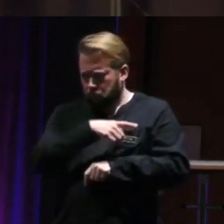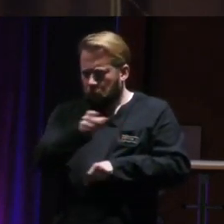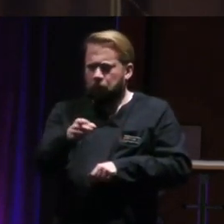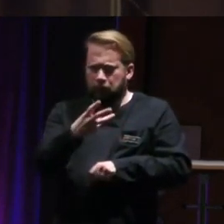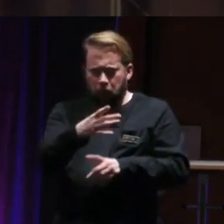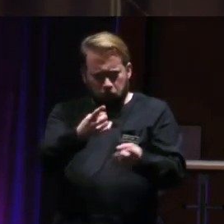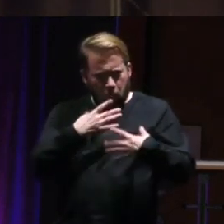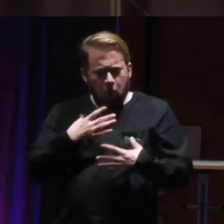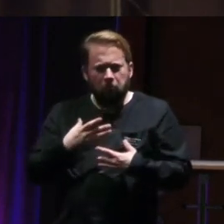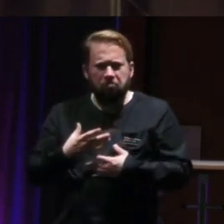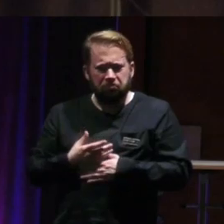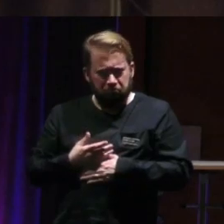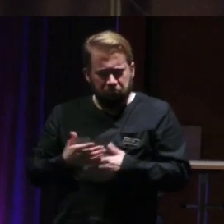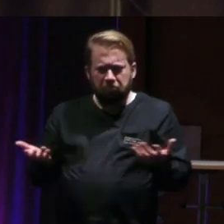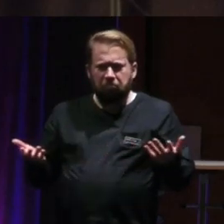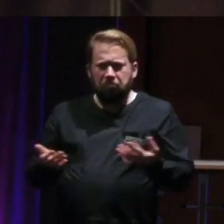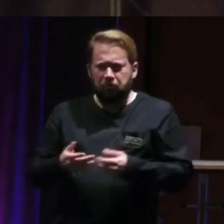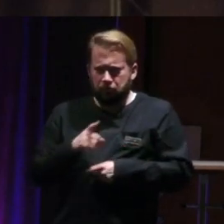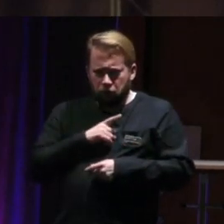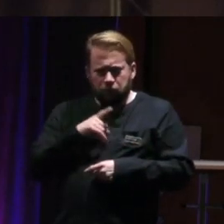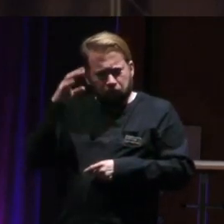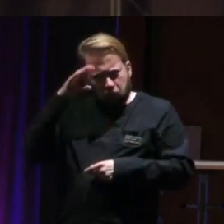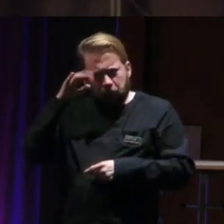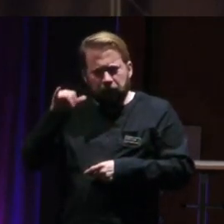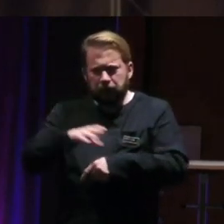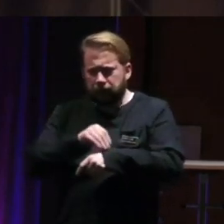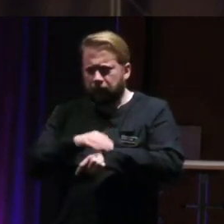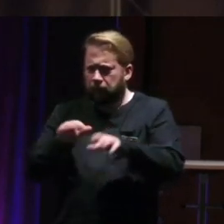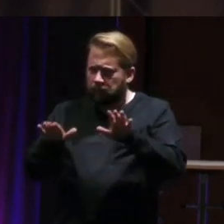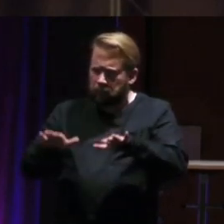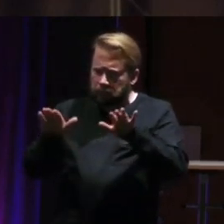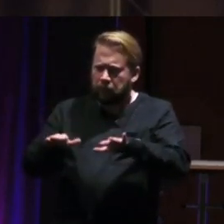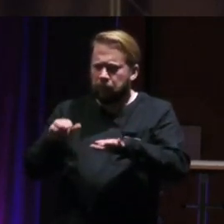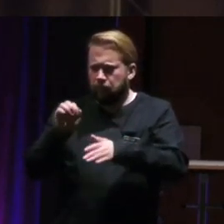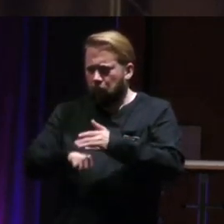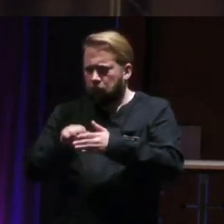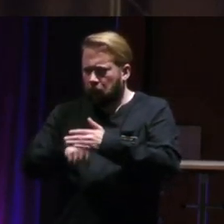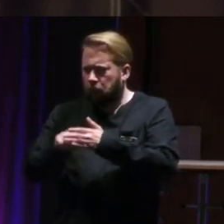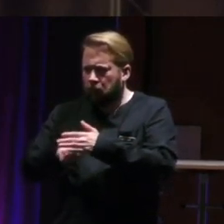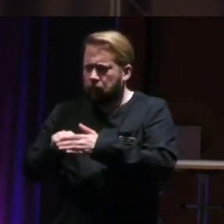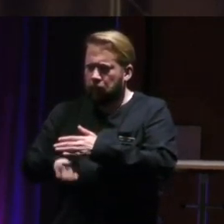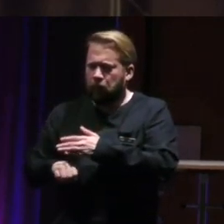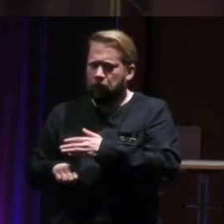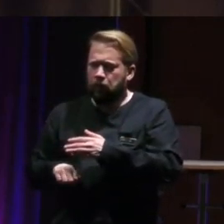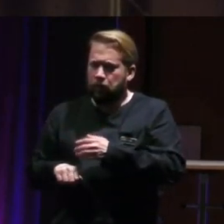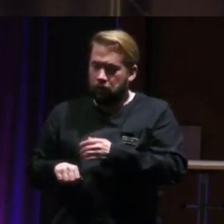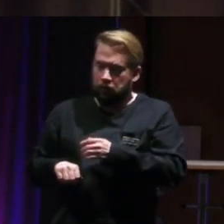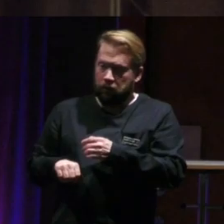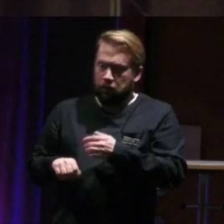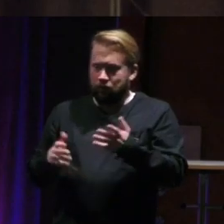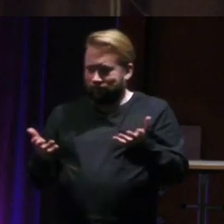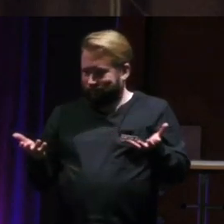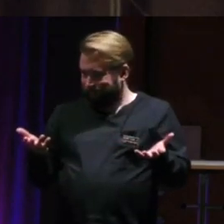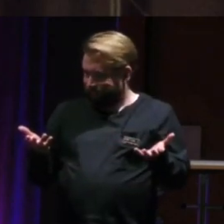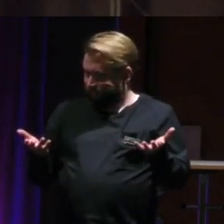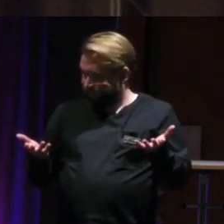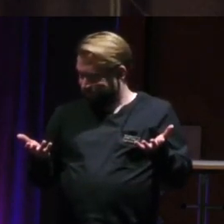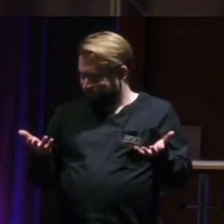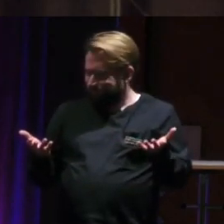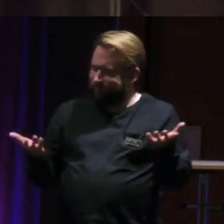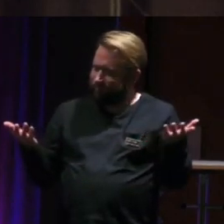Sweden? I know that there is a big problem that Muslims killing people on the streets. My brothers told